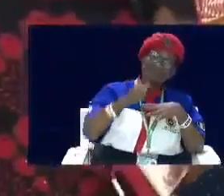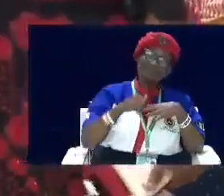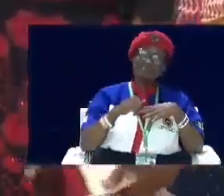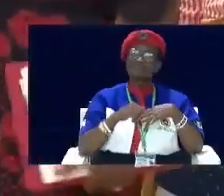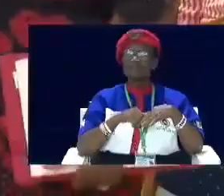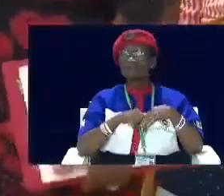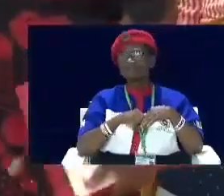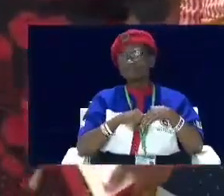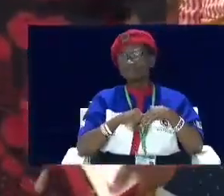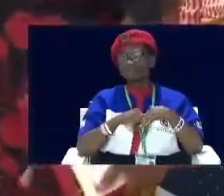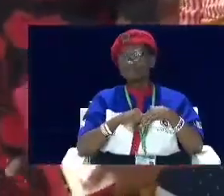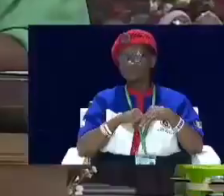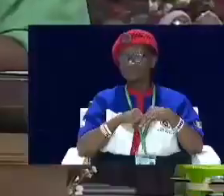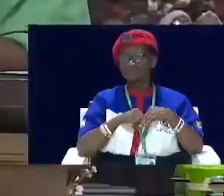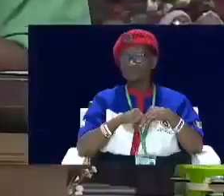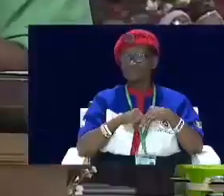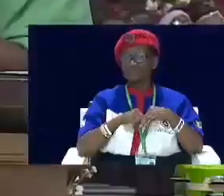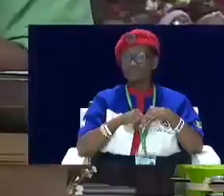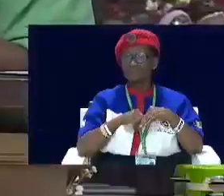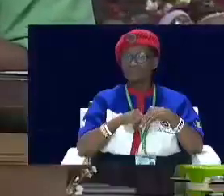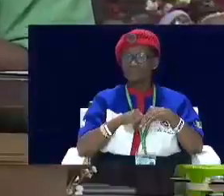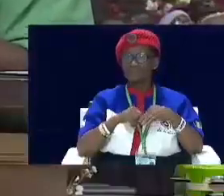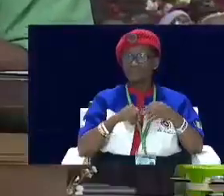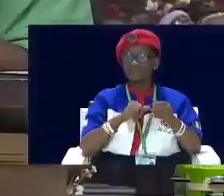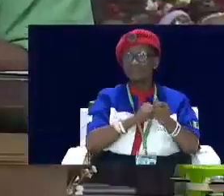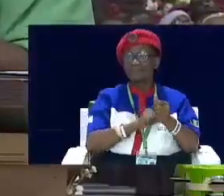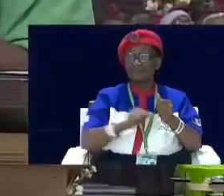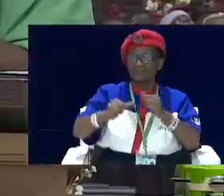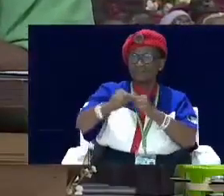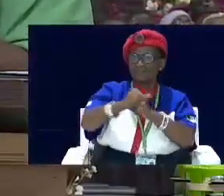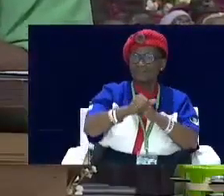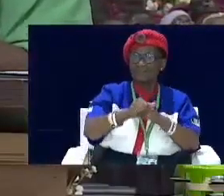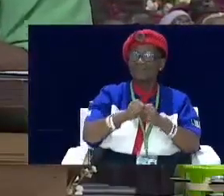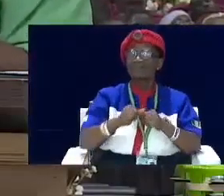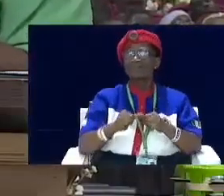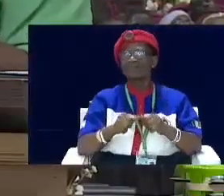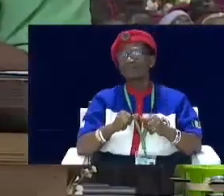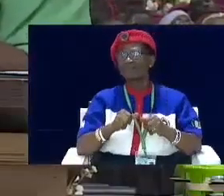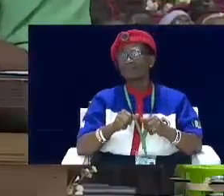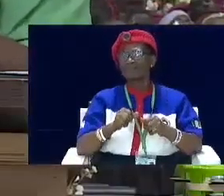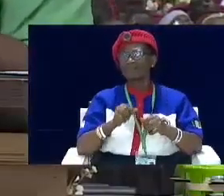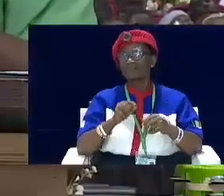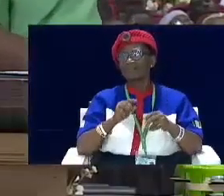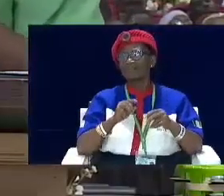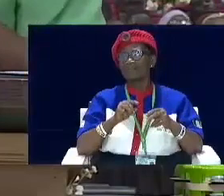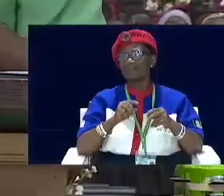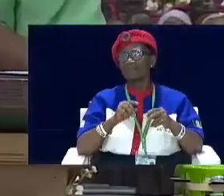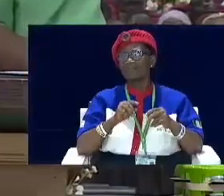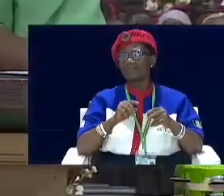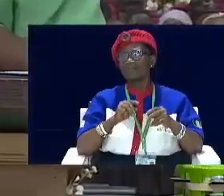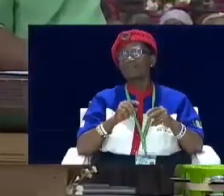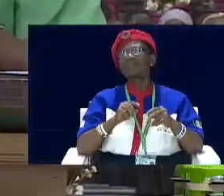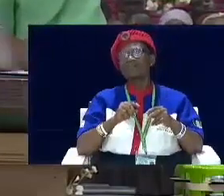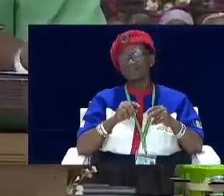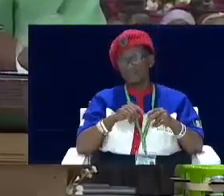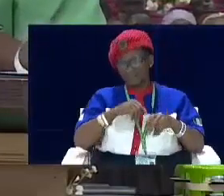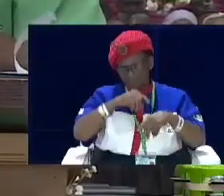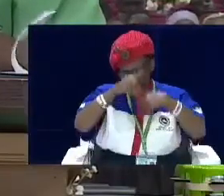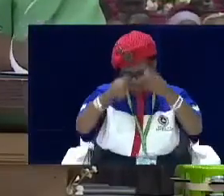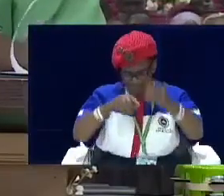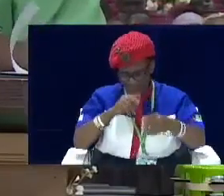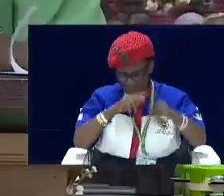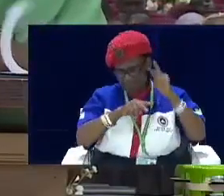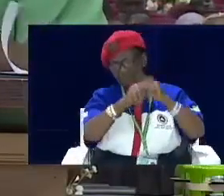I told him, you go ahead, go and be prophesying death and destruction. But what he wanted, see what you,